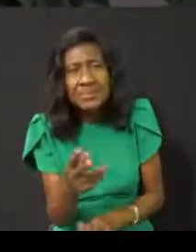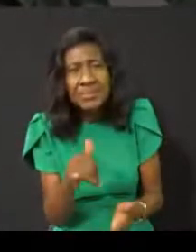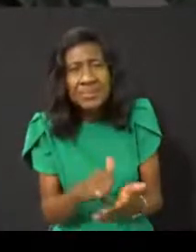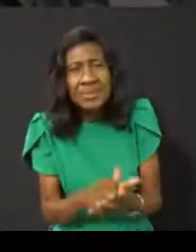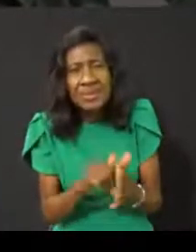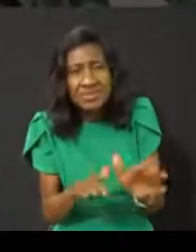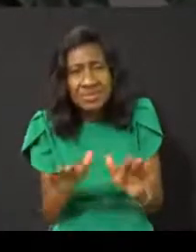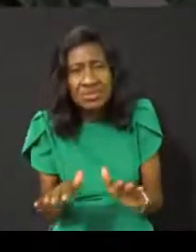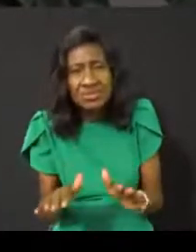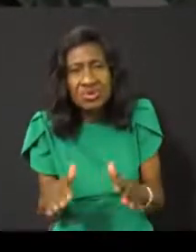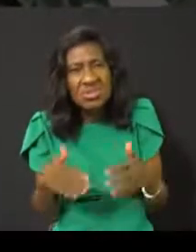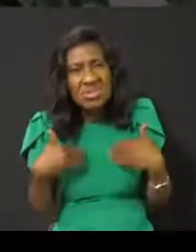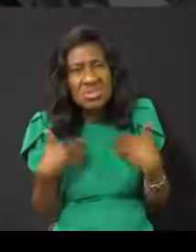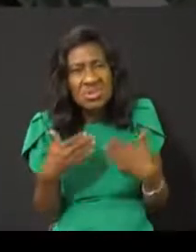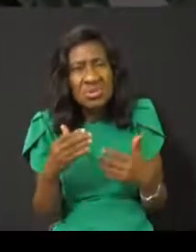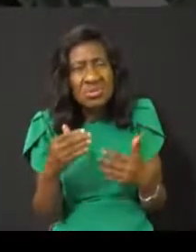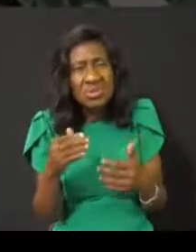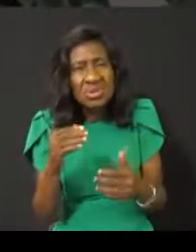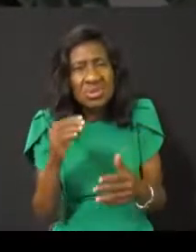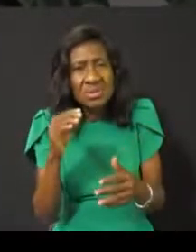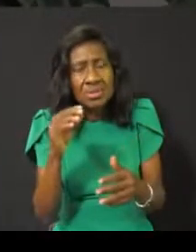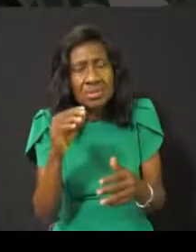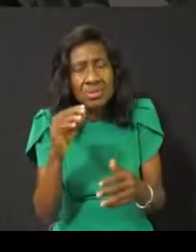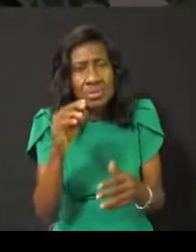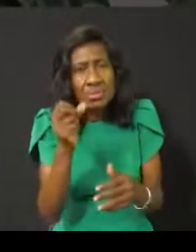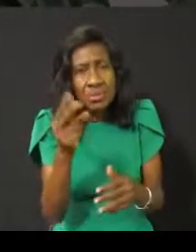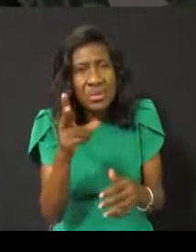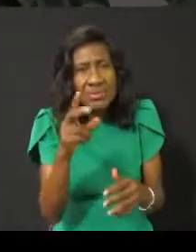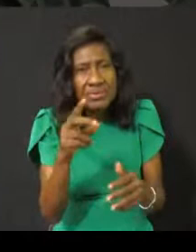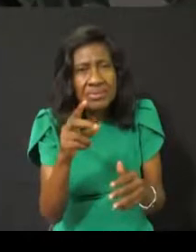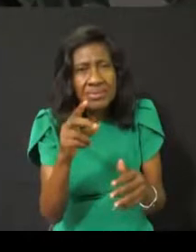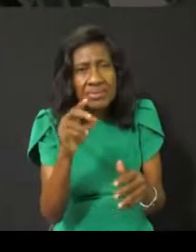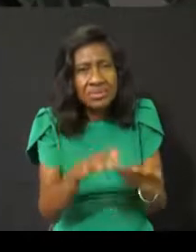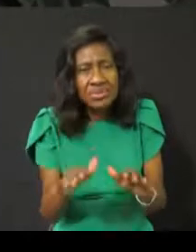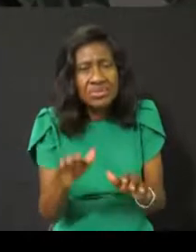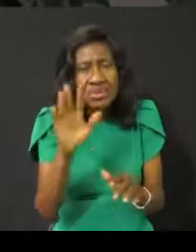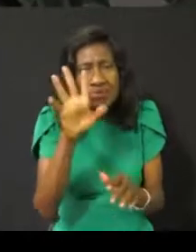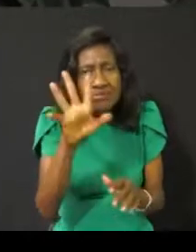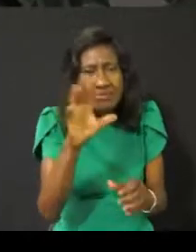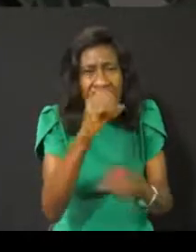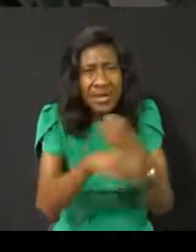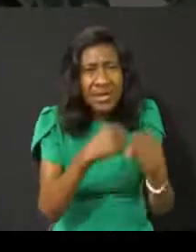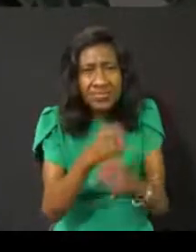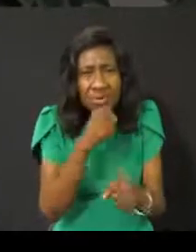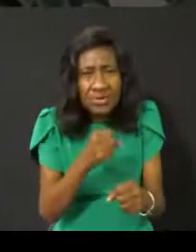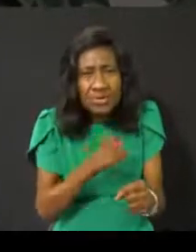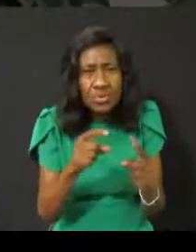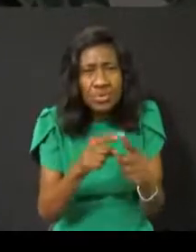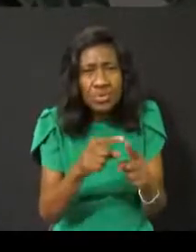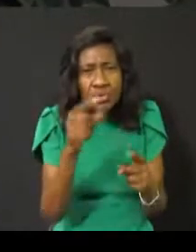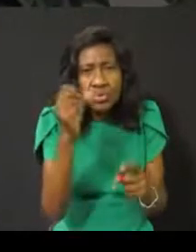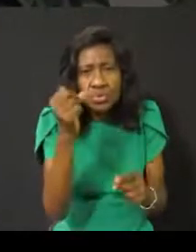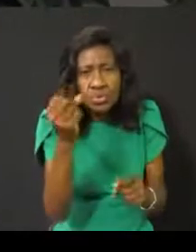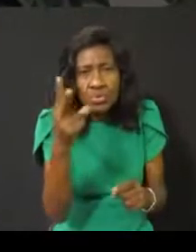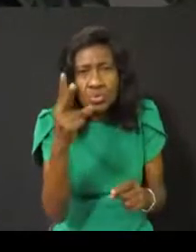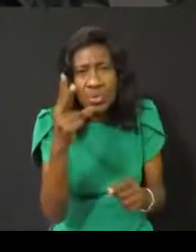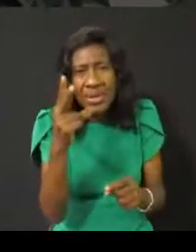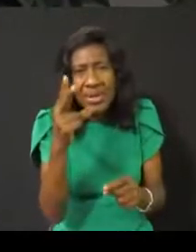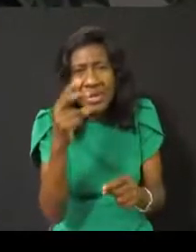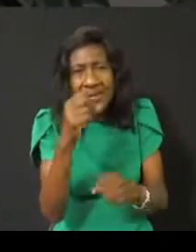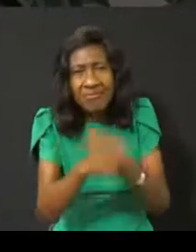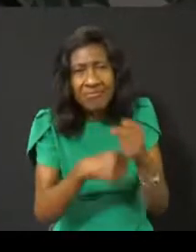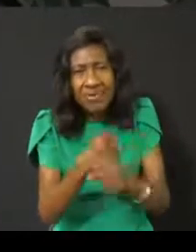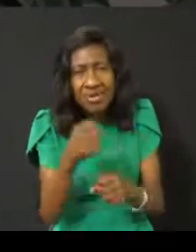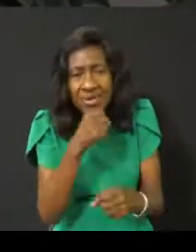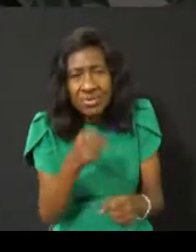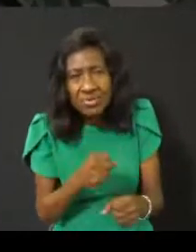children younger than 12, between 5 and 12 are, the trials have been done, but we're still waiting for one of what we call